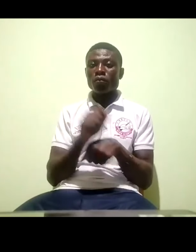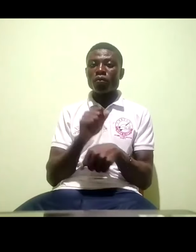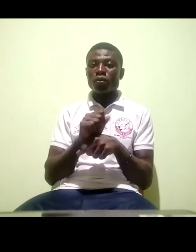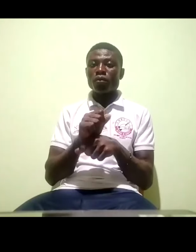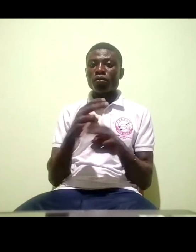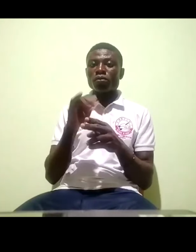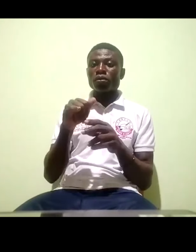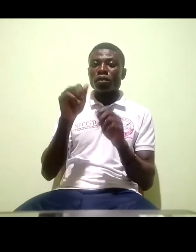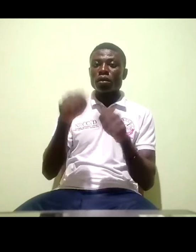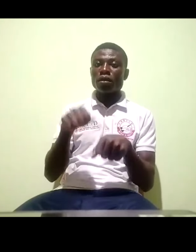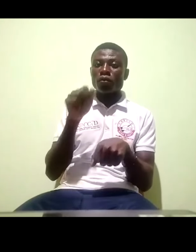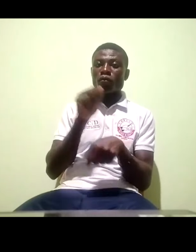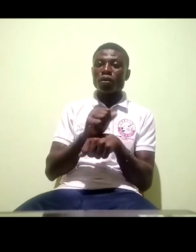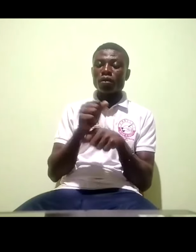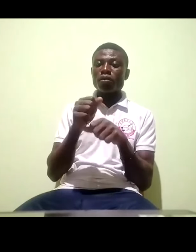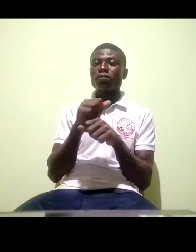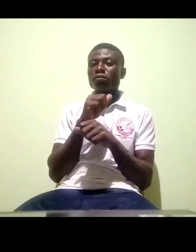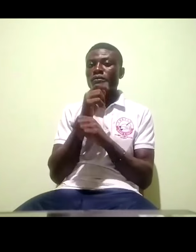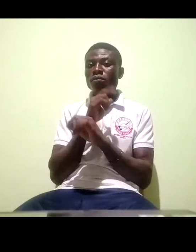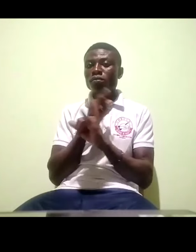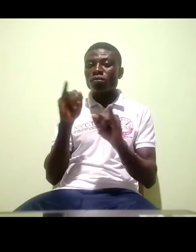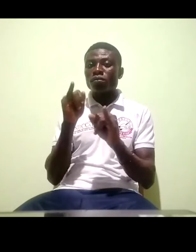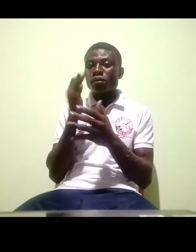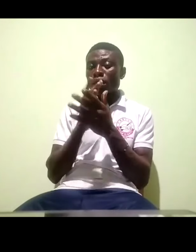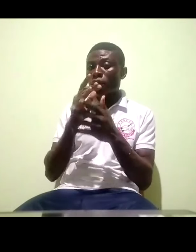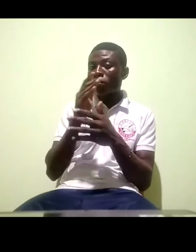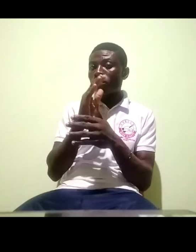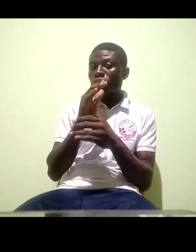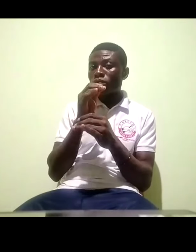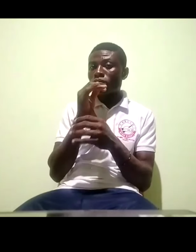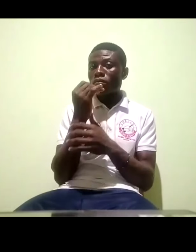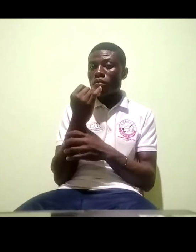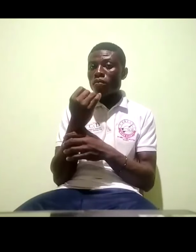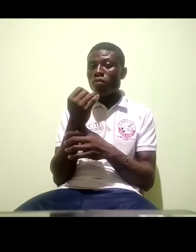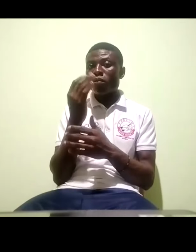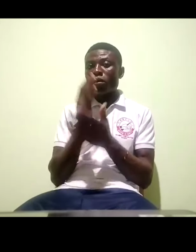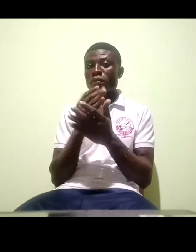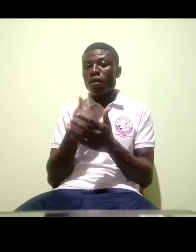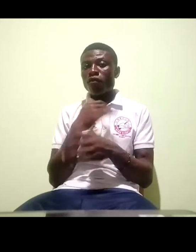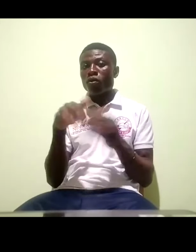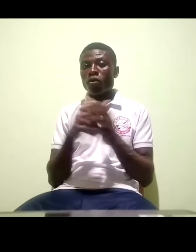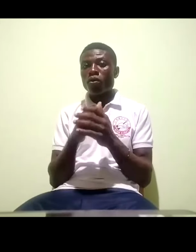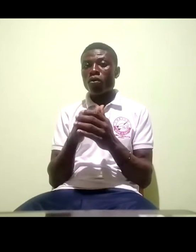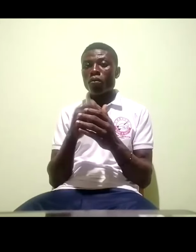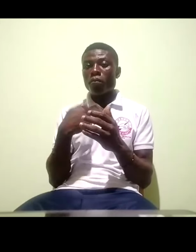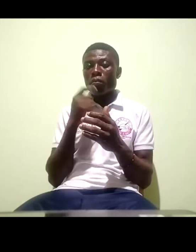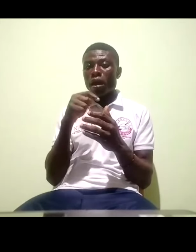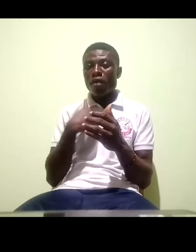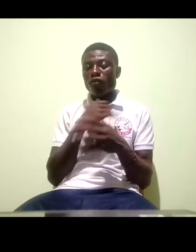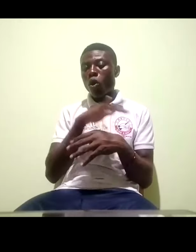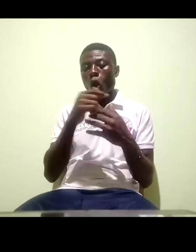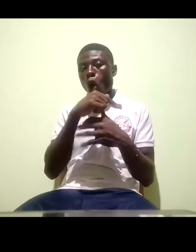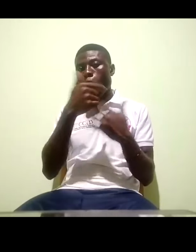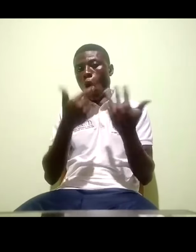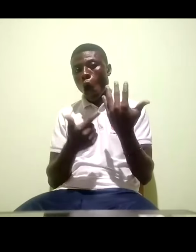in isolation, and some children may have all of them. Yes. Thank you so much.